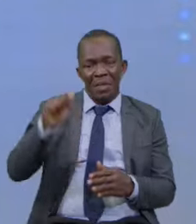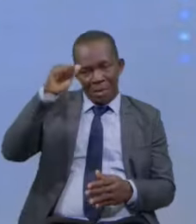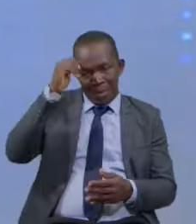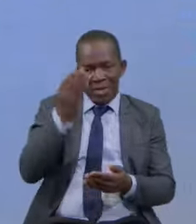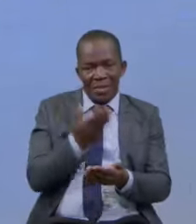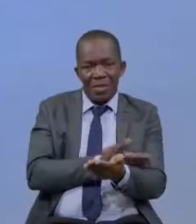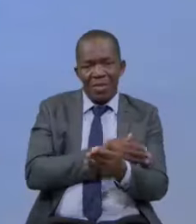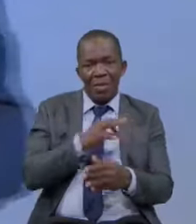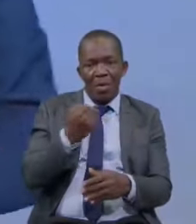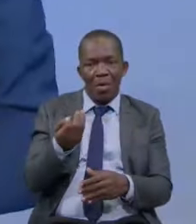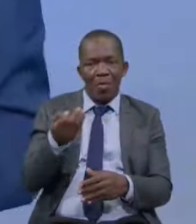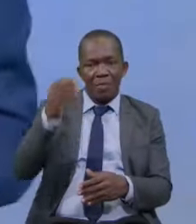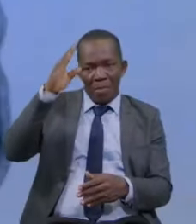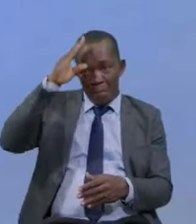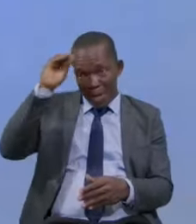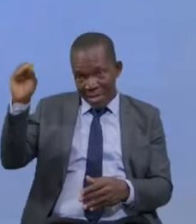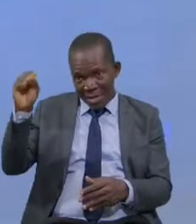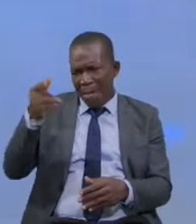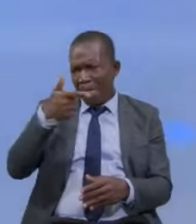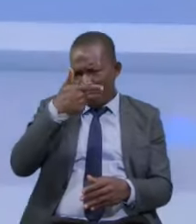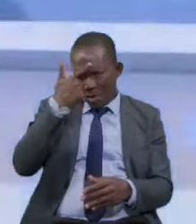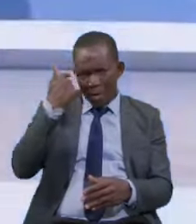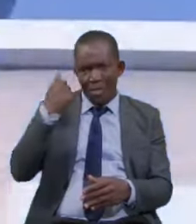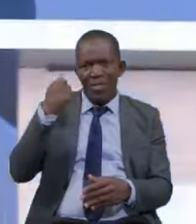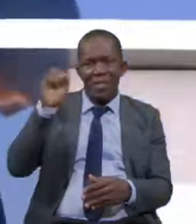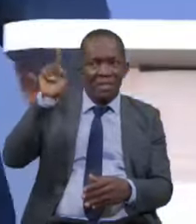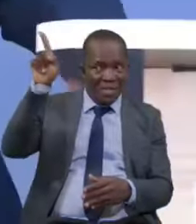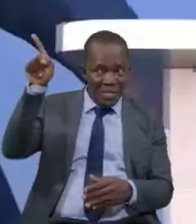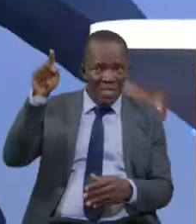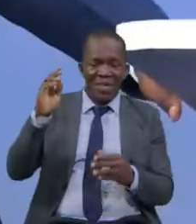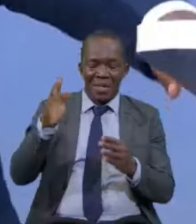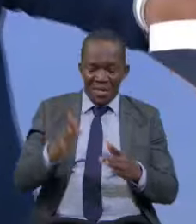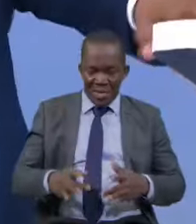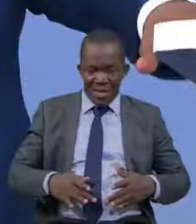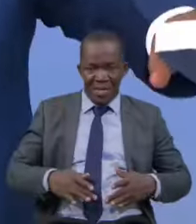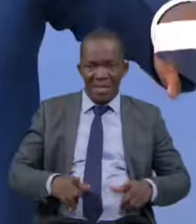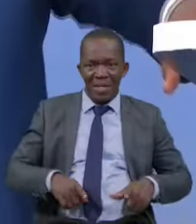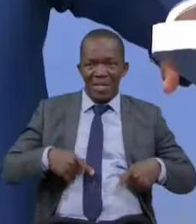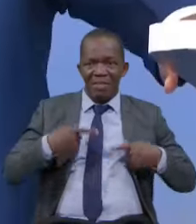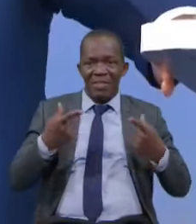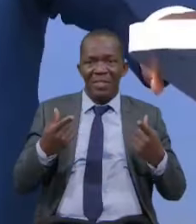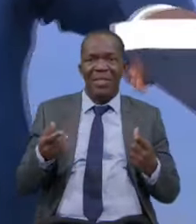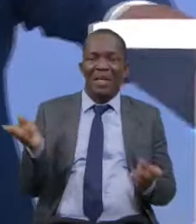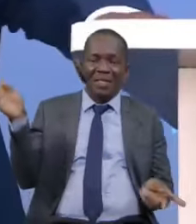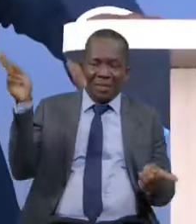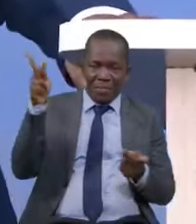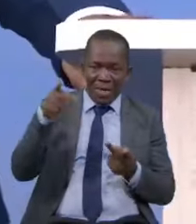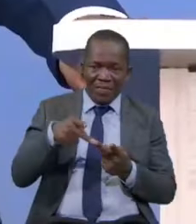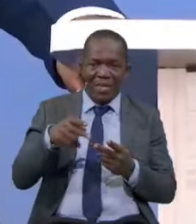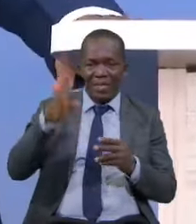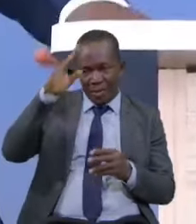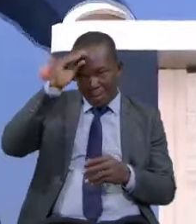Because he lived as a perfect man. The way, man from the time of